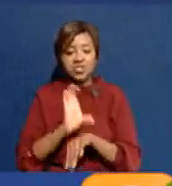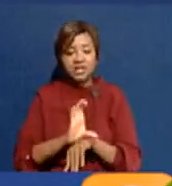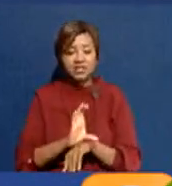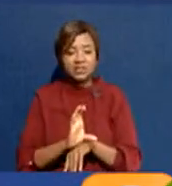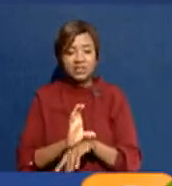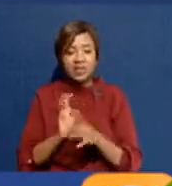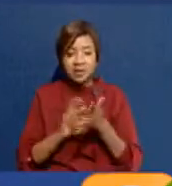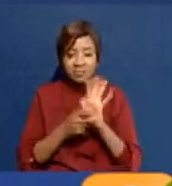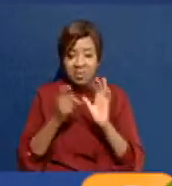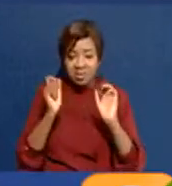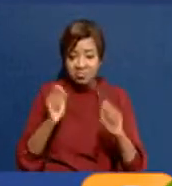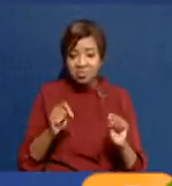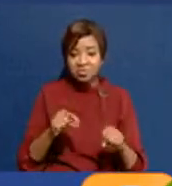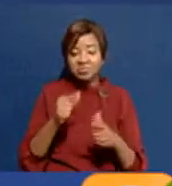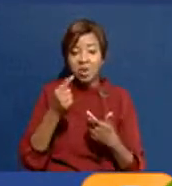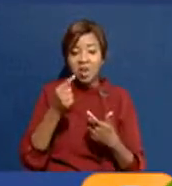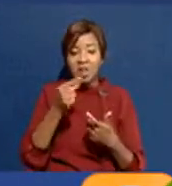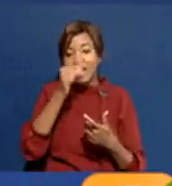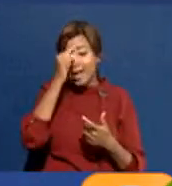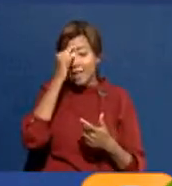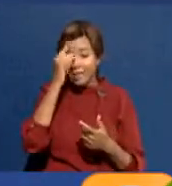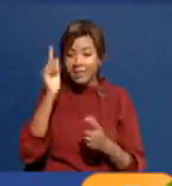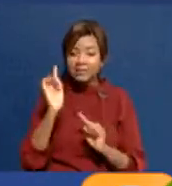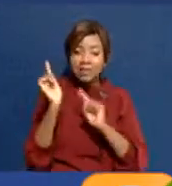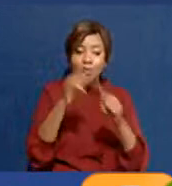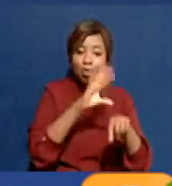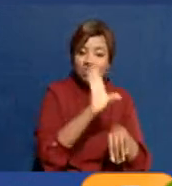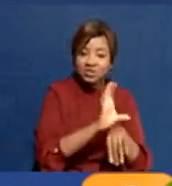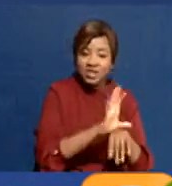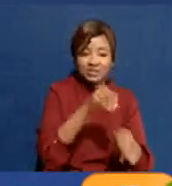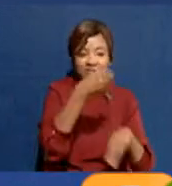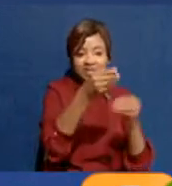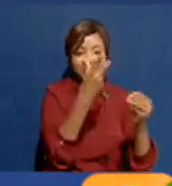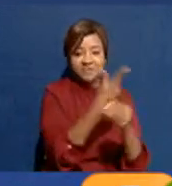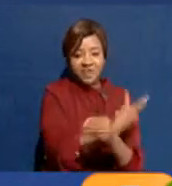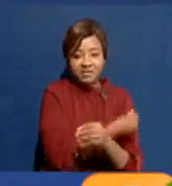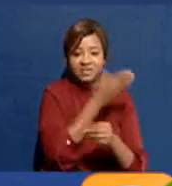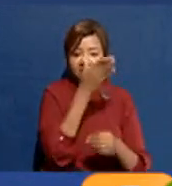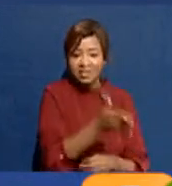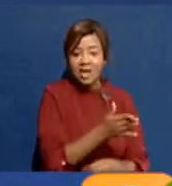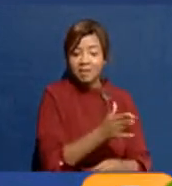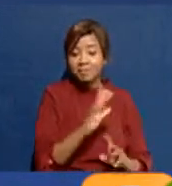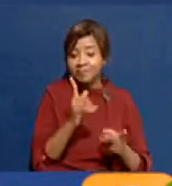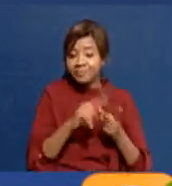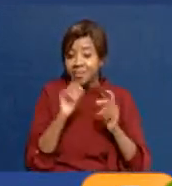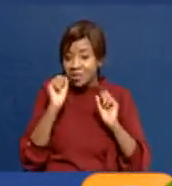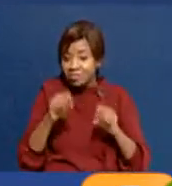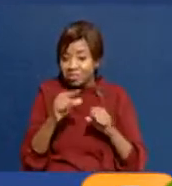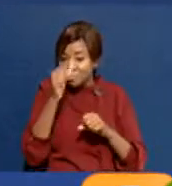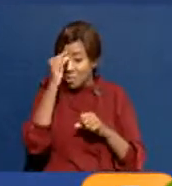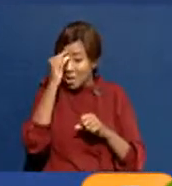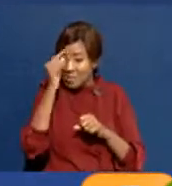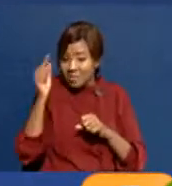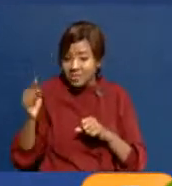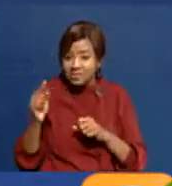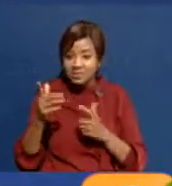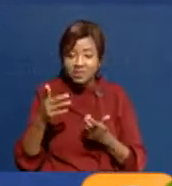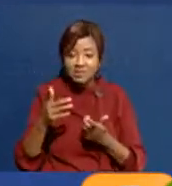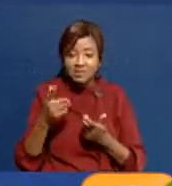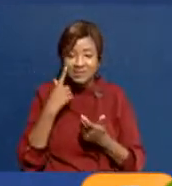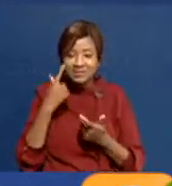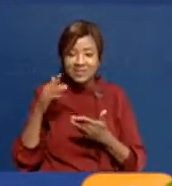have outreaches so that I am reached in church where I am? Is it possible for the government to do something equivalent to what we used to